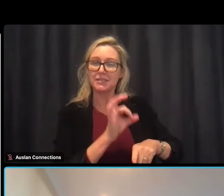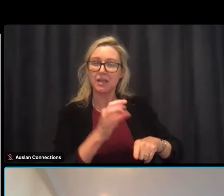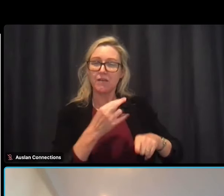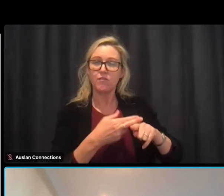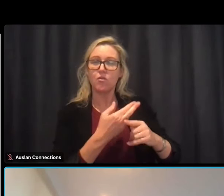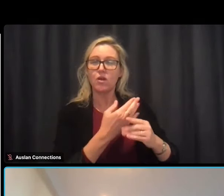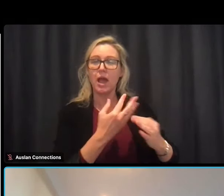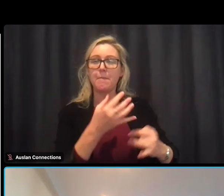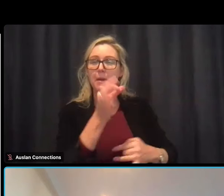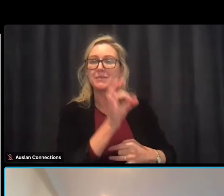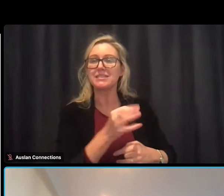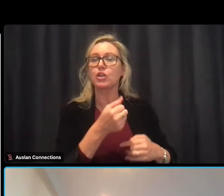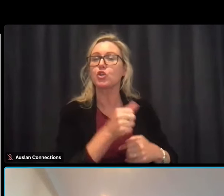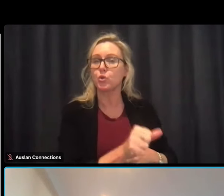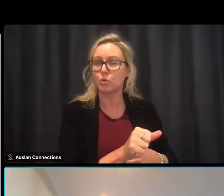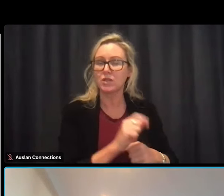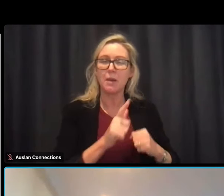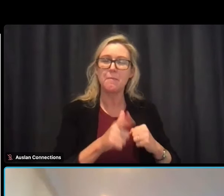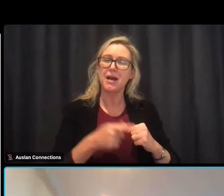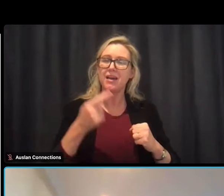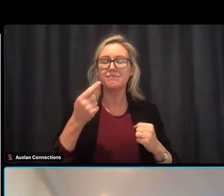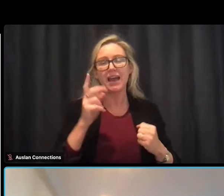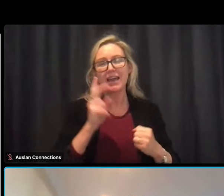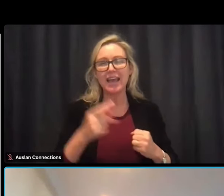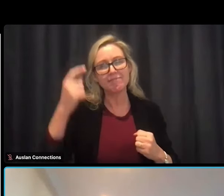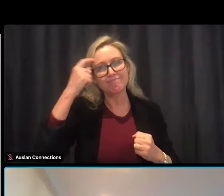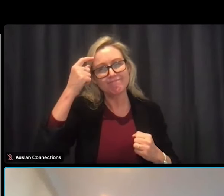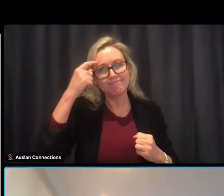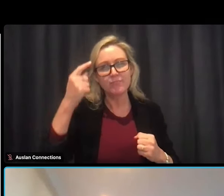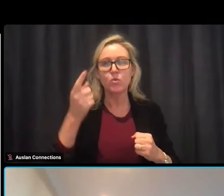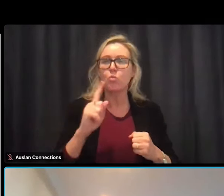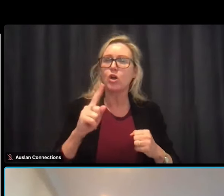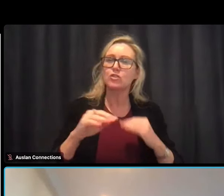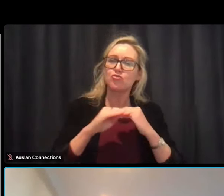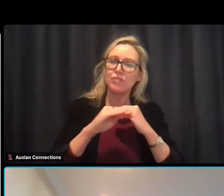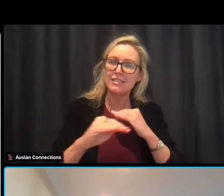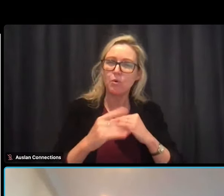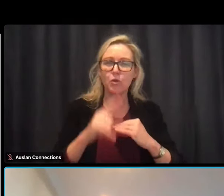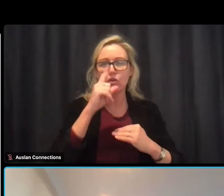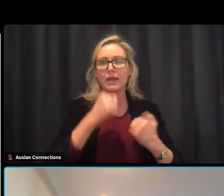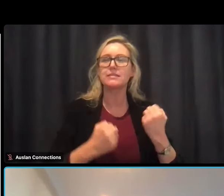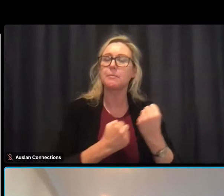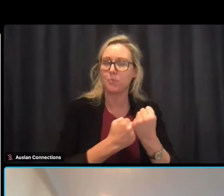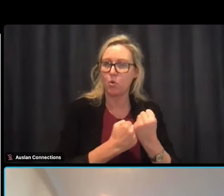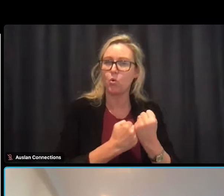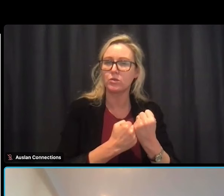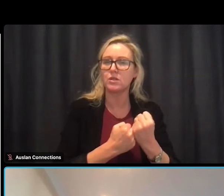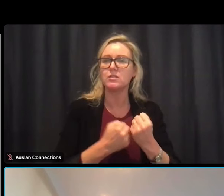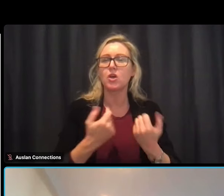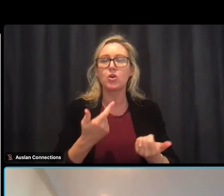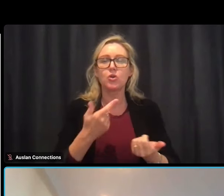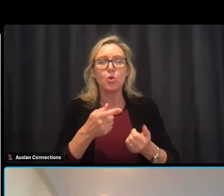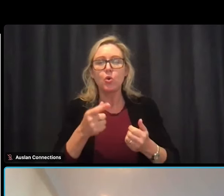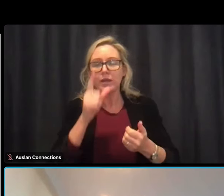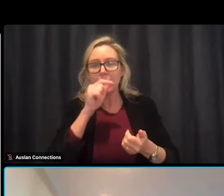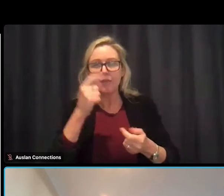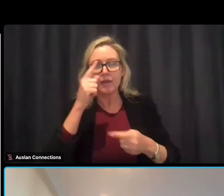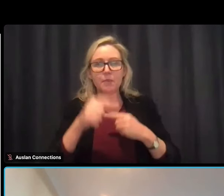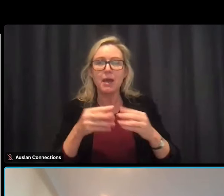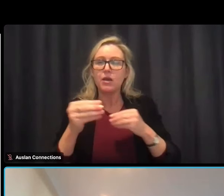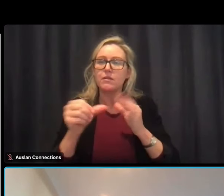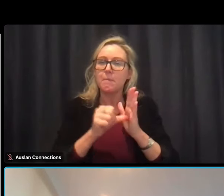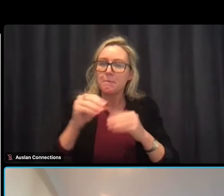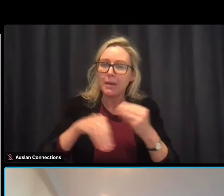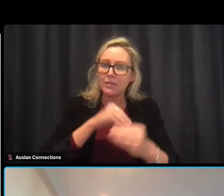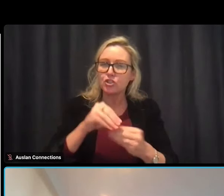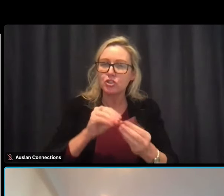But again, just use what's reasonable and supportable. So have an allocation base. It might be based on the area occupied. It